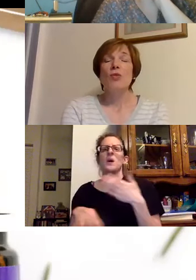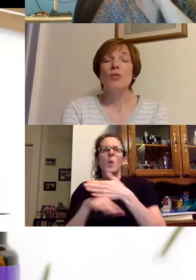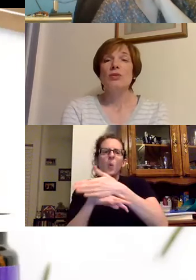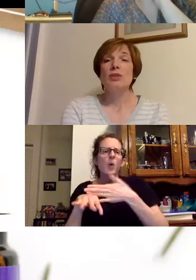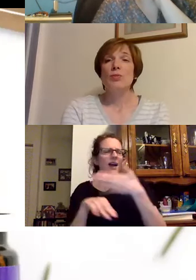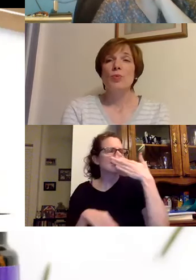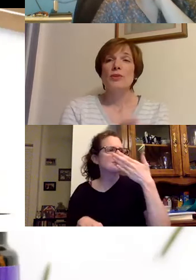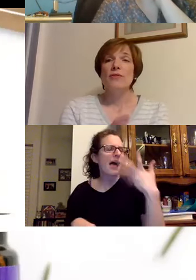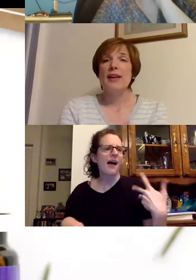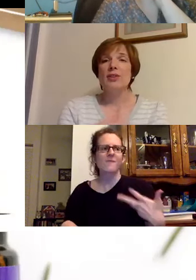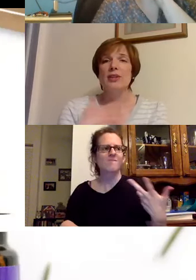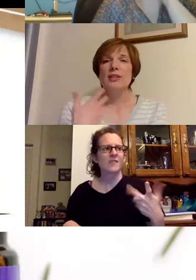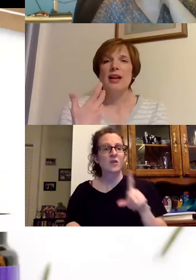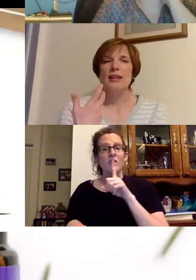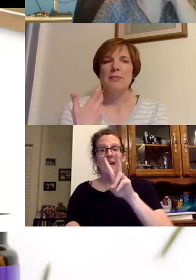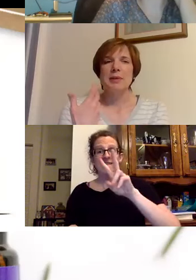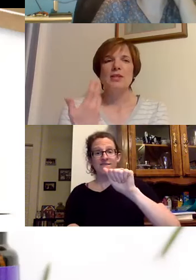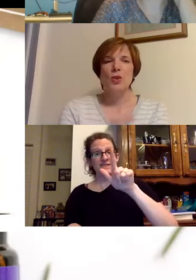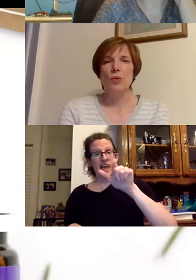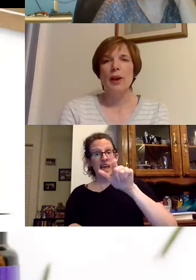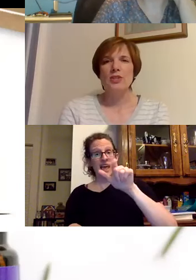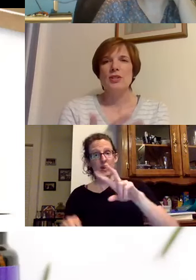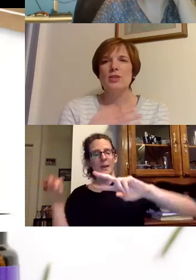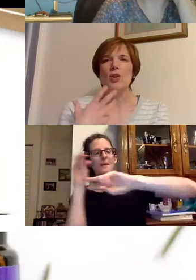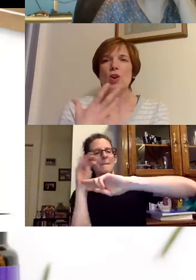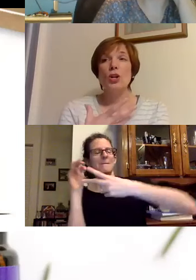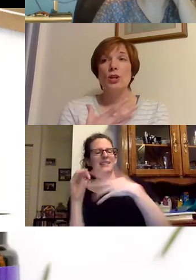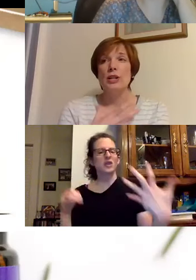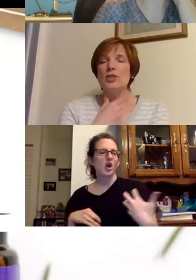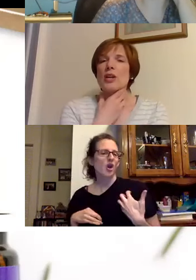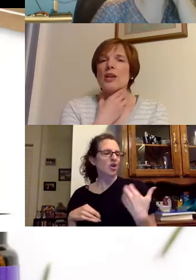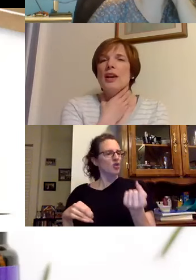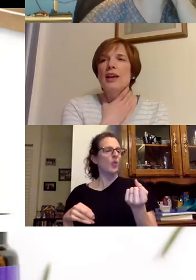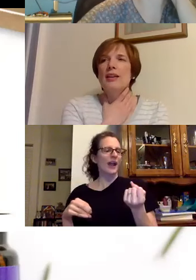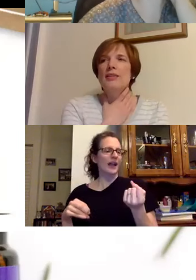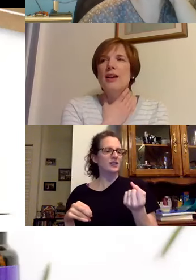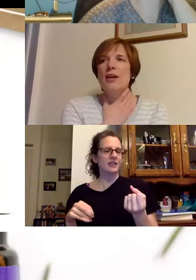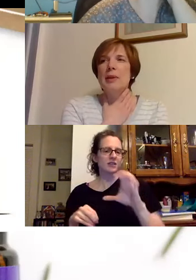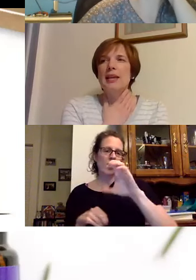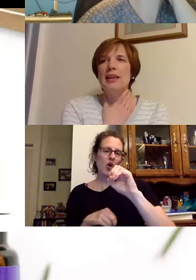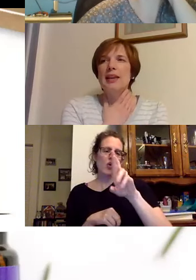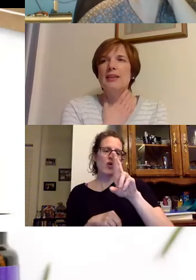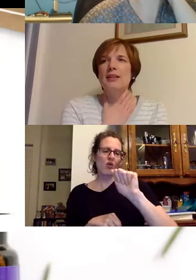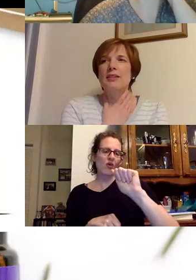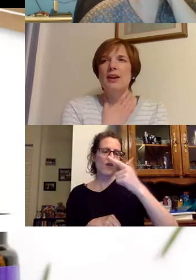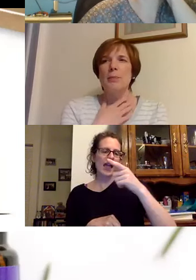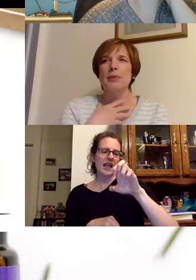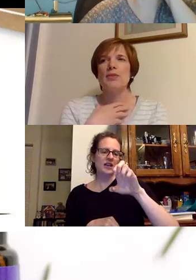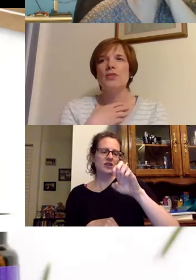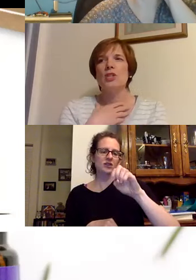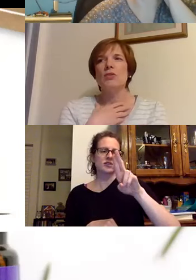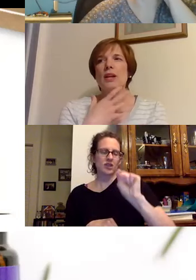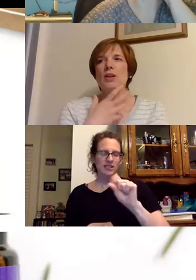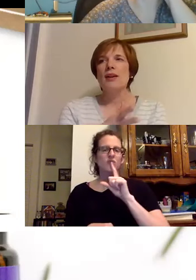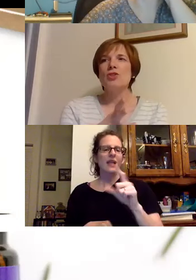So the word valor is like, means courageous or courage, and it can